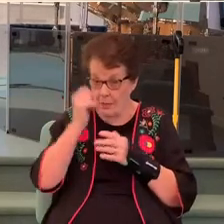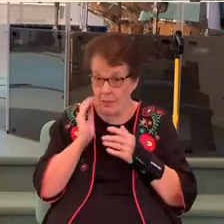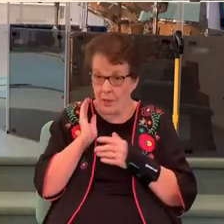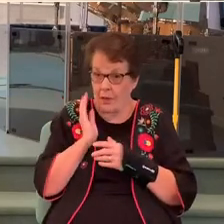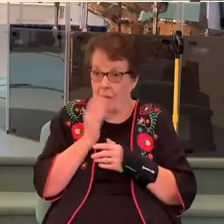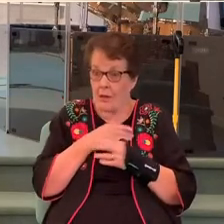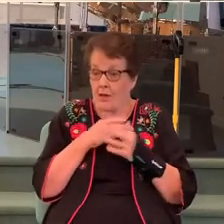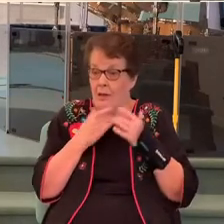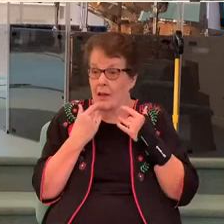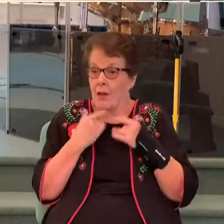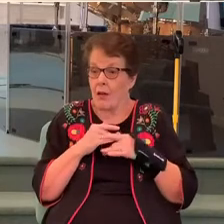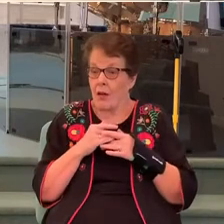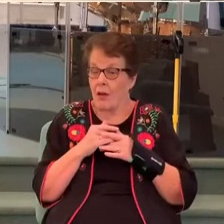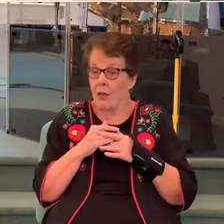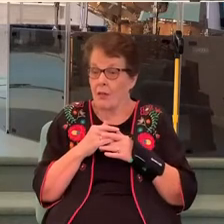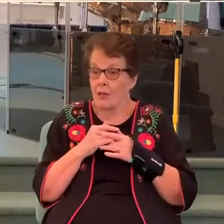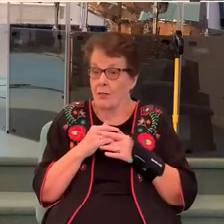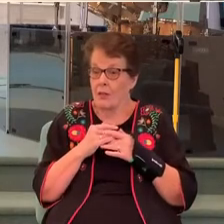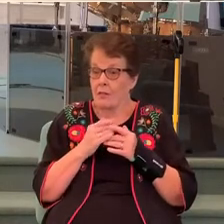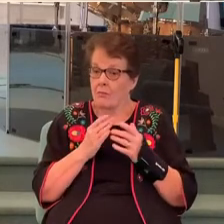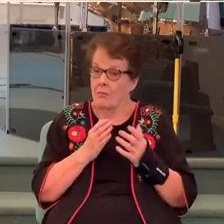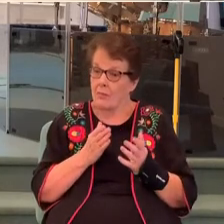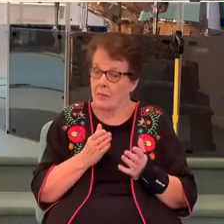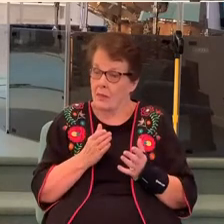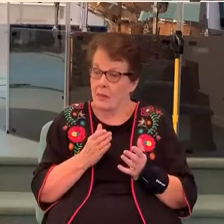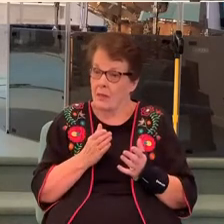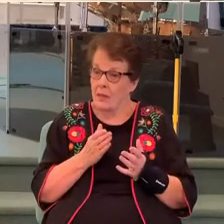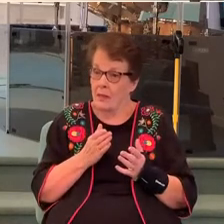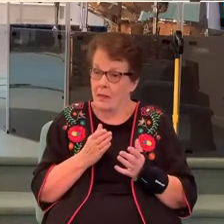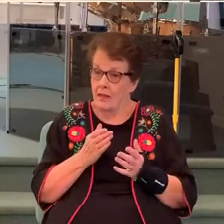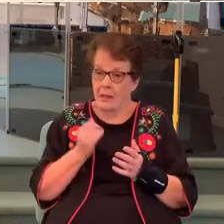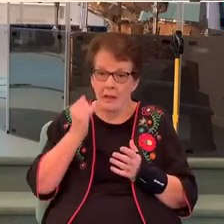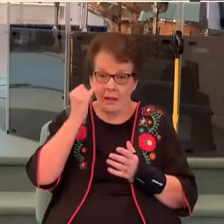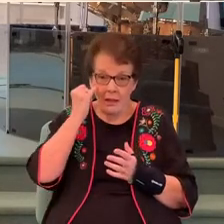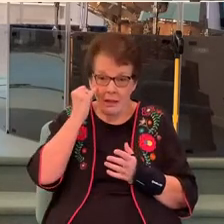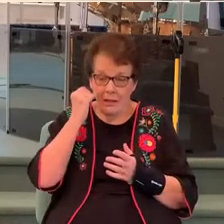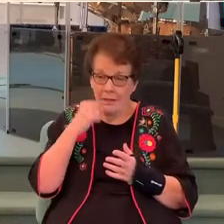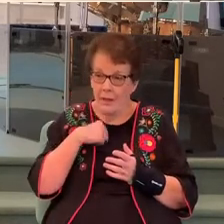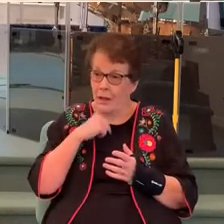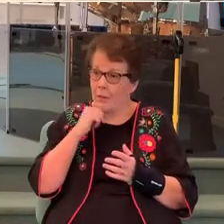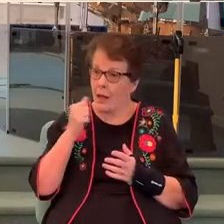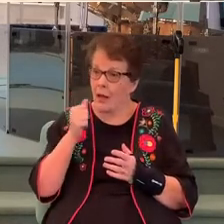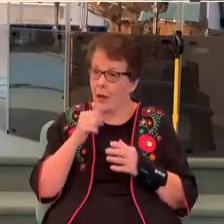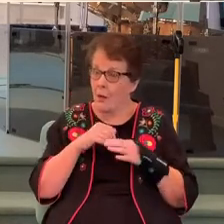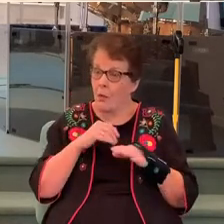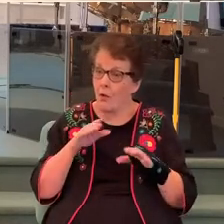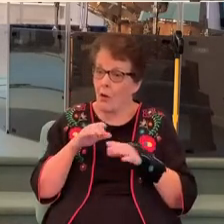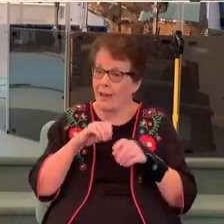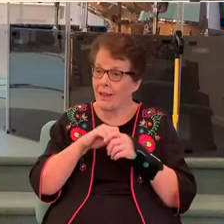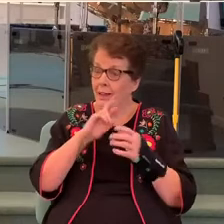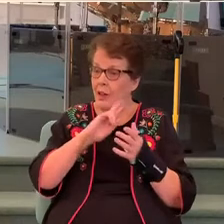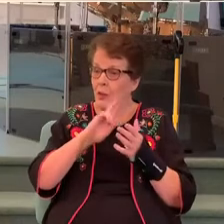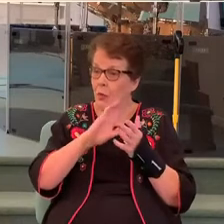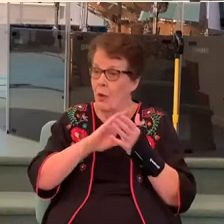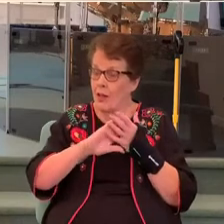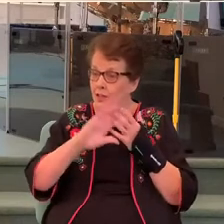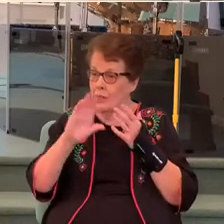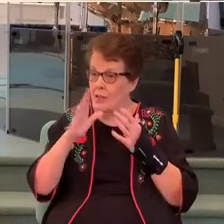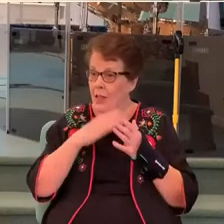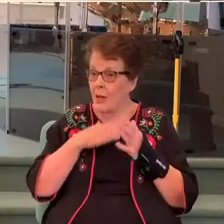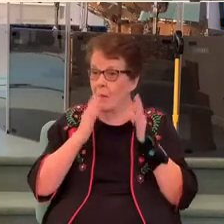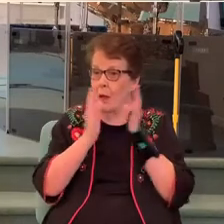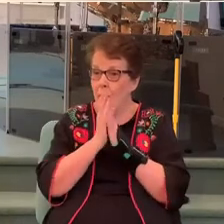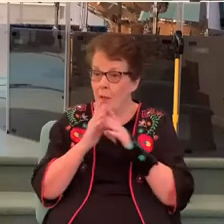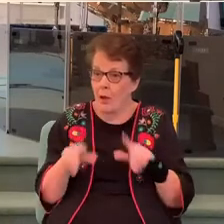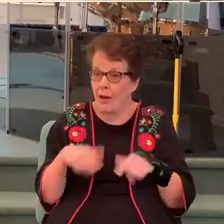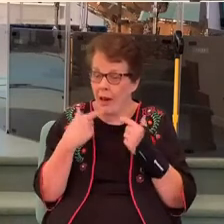the climate of our prayer. If I am not walking in righteousness and my prayer life is flat, then